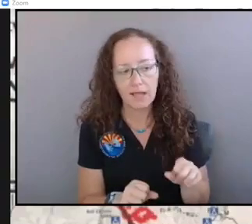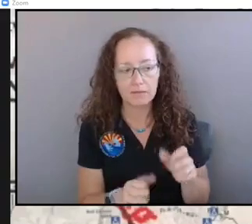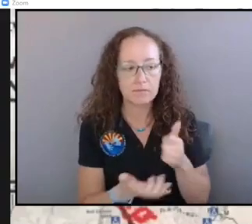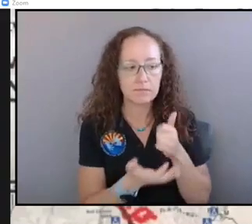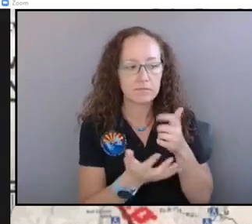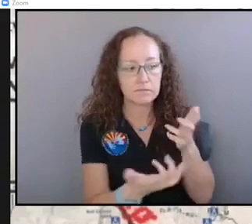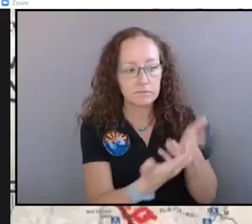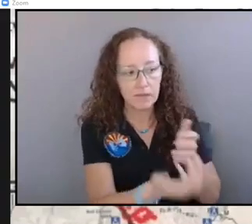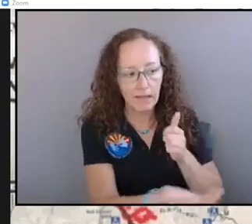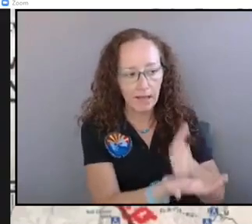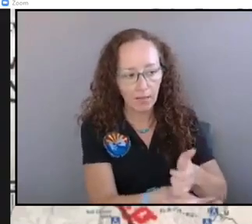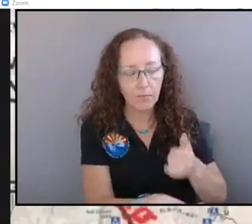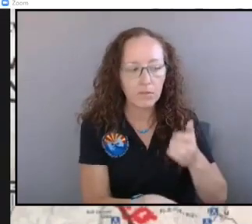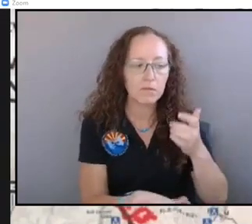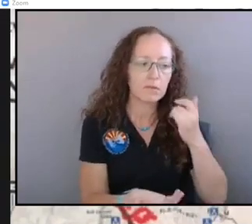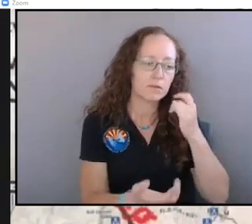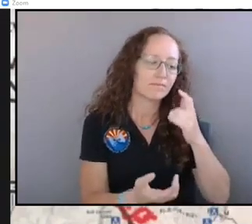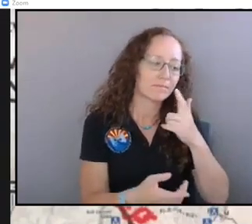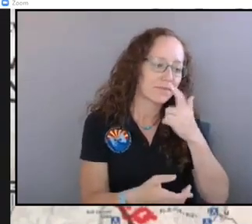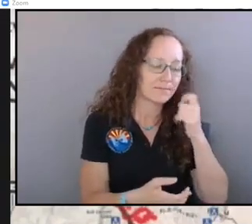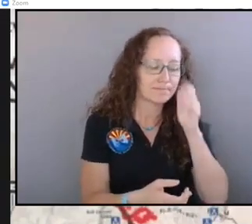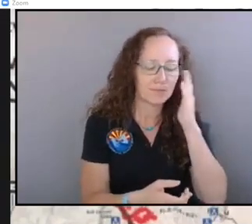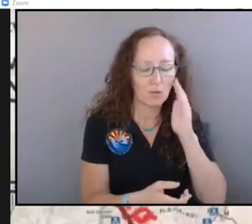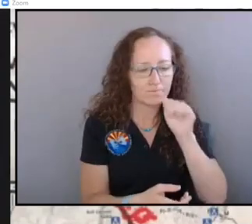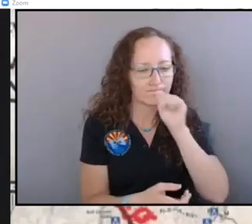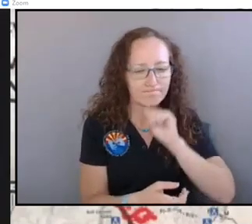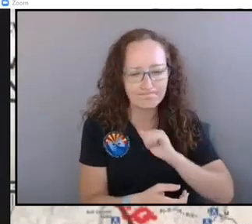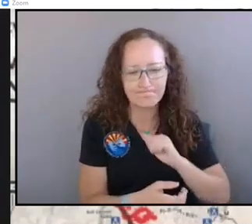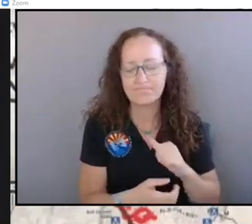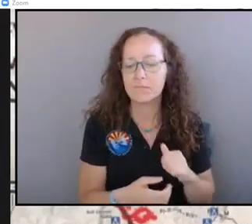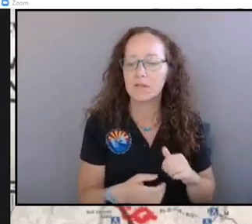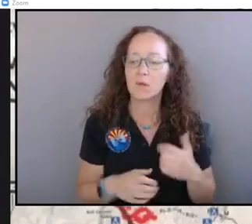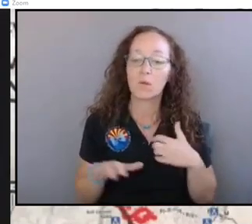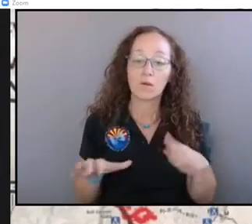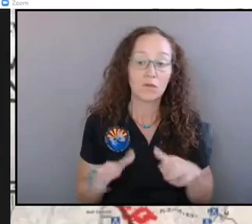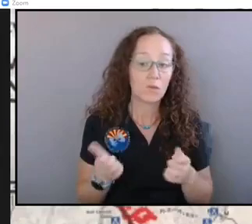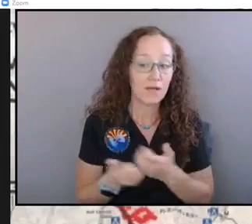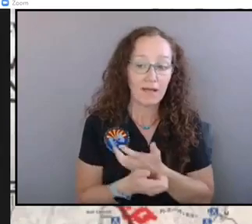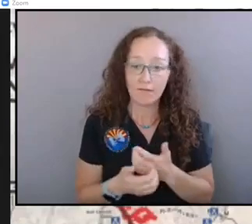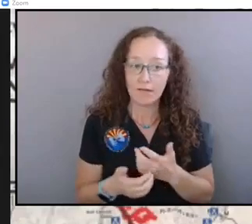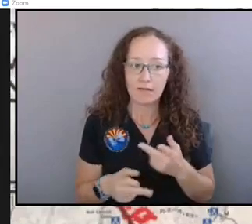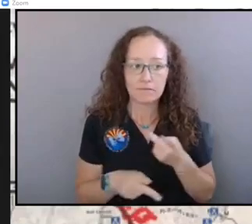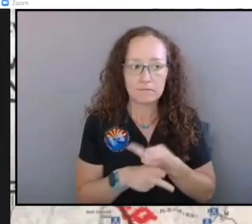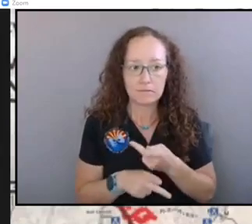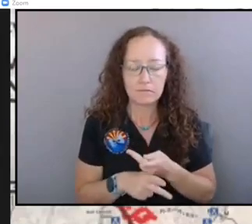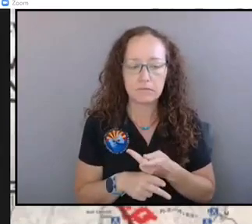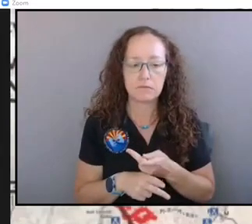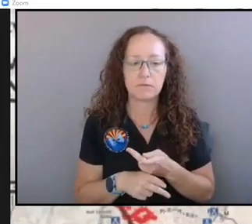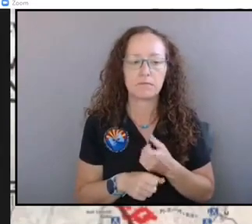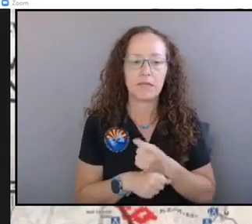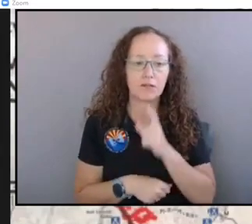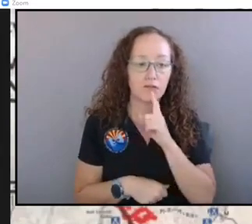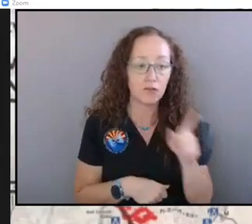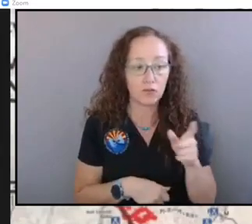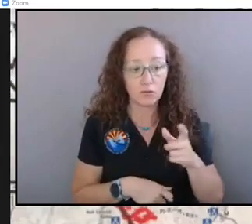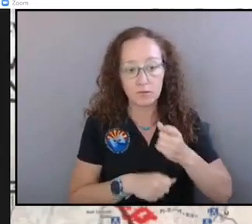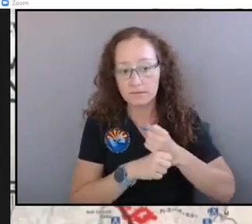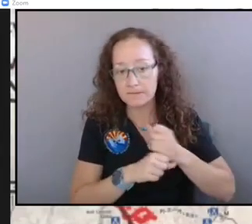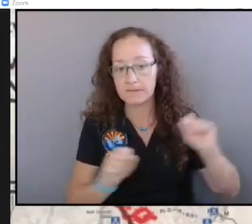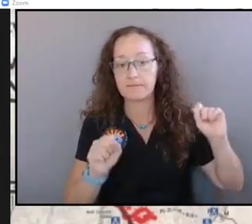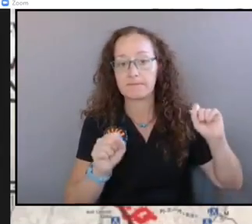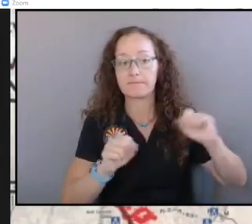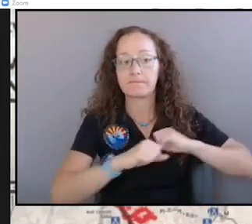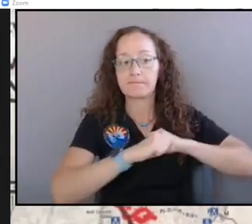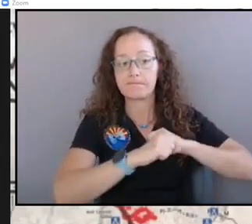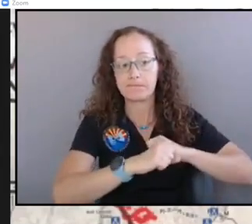I said, we're taking every step, taking every precaution that we need to try and make sure that you're fully covered during this time of crisis, and we'll continue